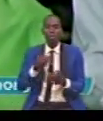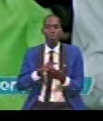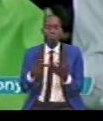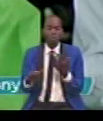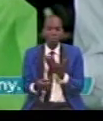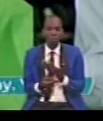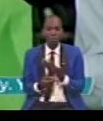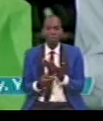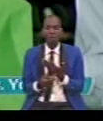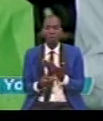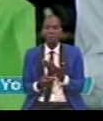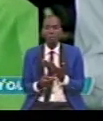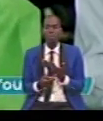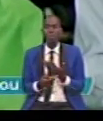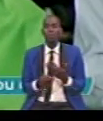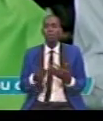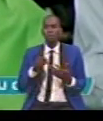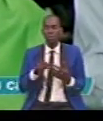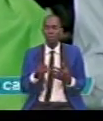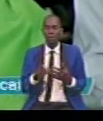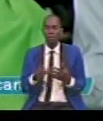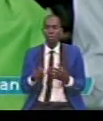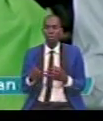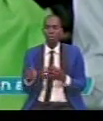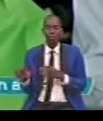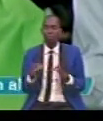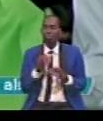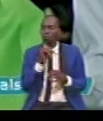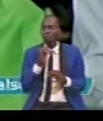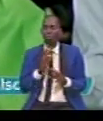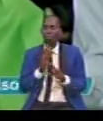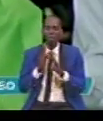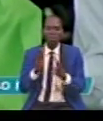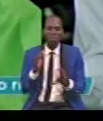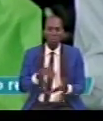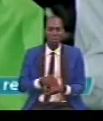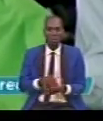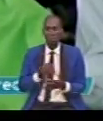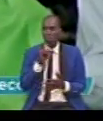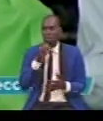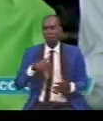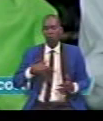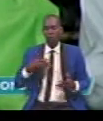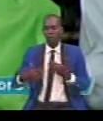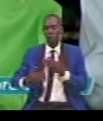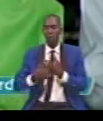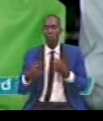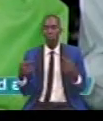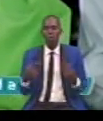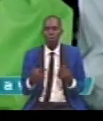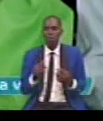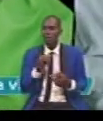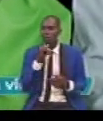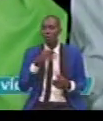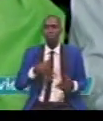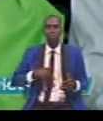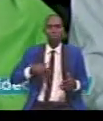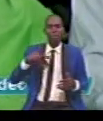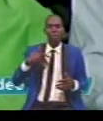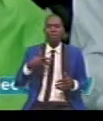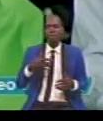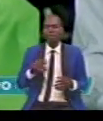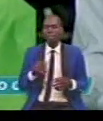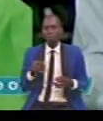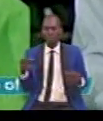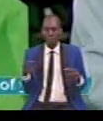morning, I didn't vomit. I didn't feel any backache. I didn't feel any